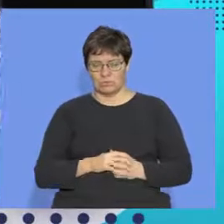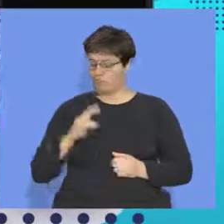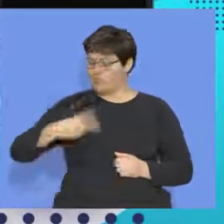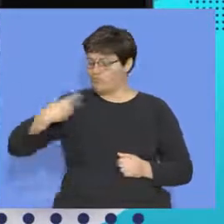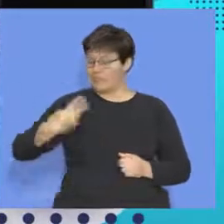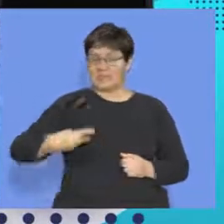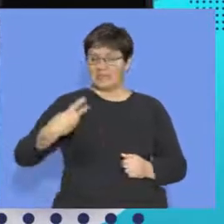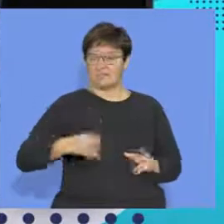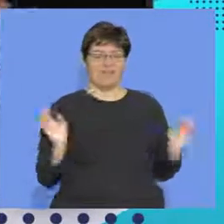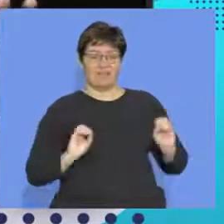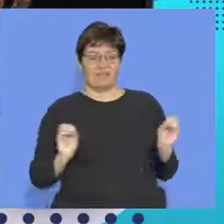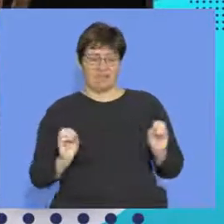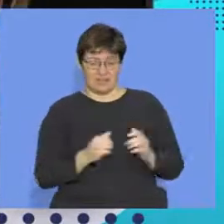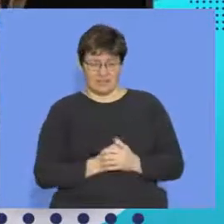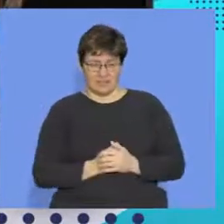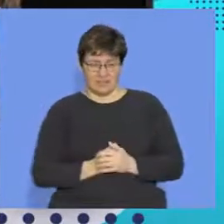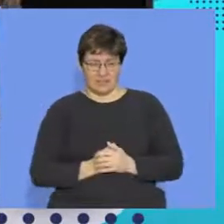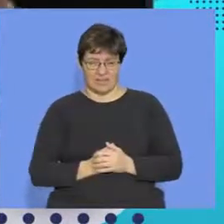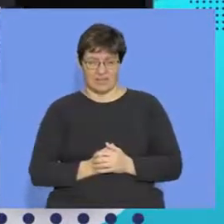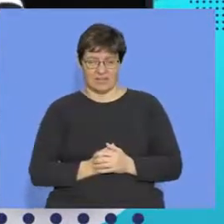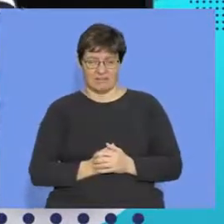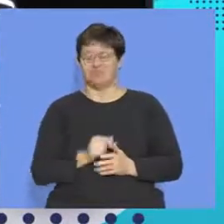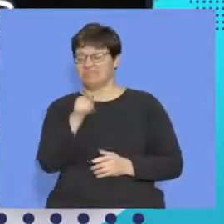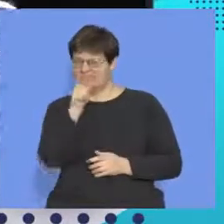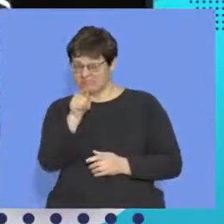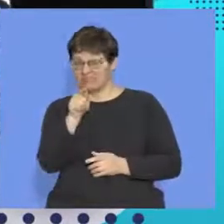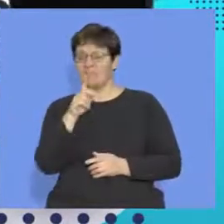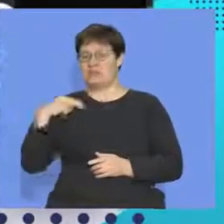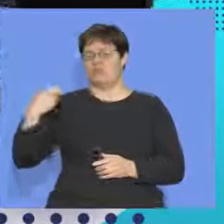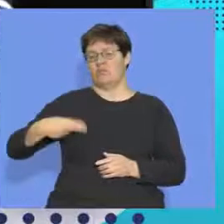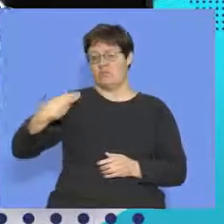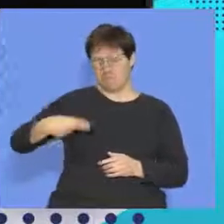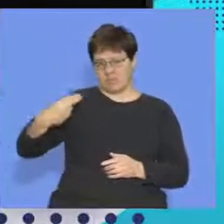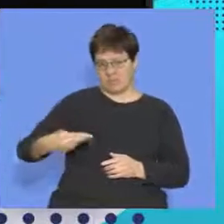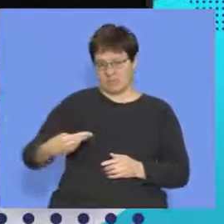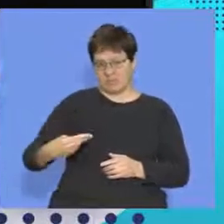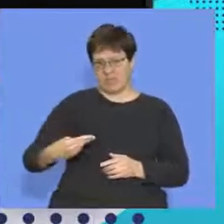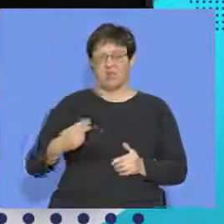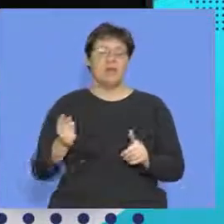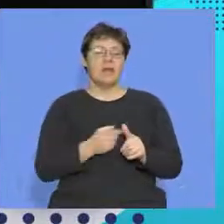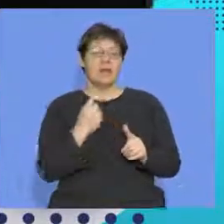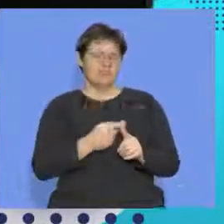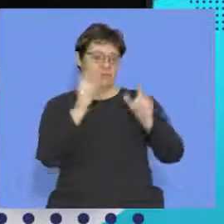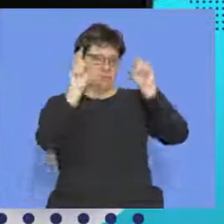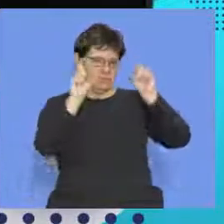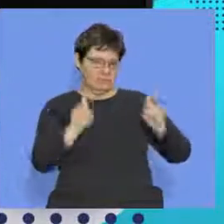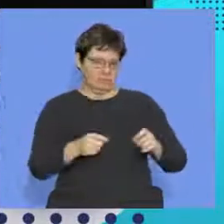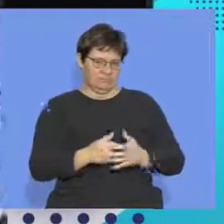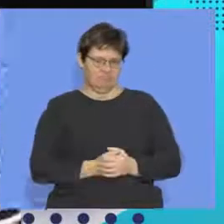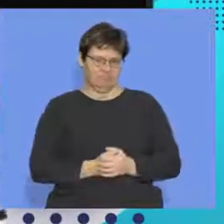not repeated any digit. So that's what we talk about repetition in counting